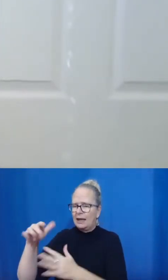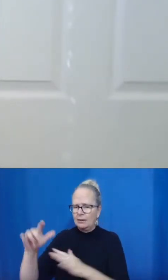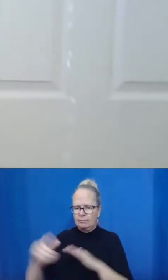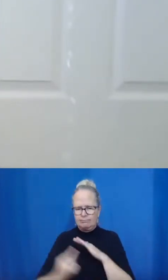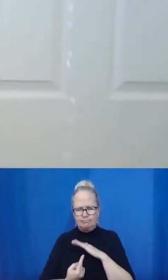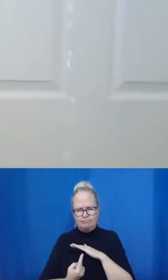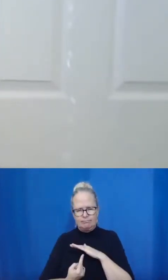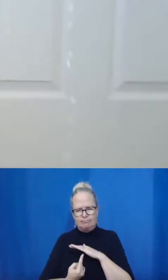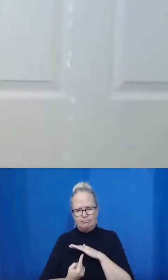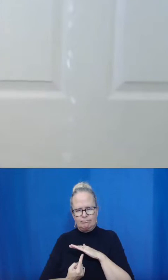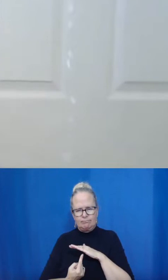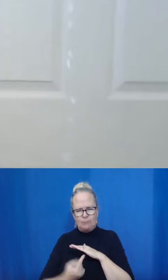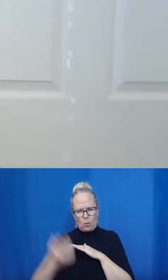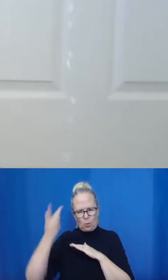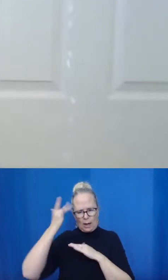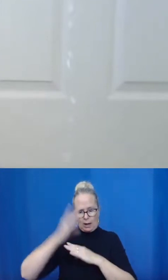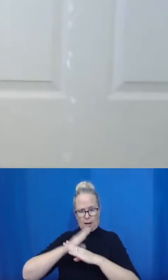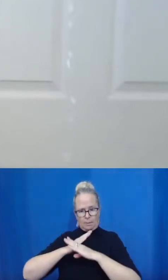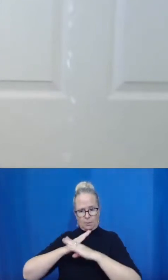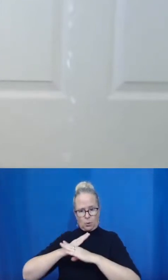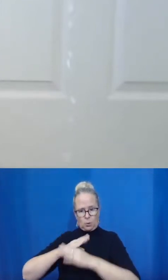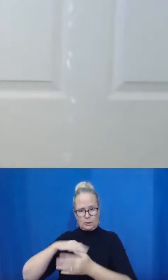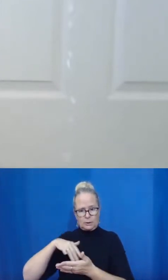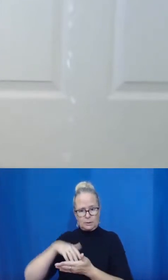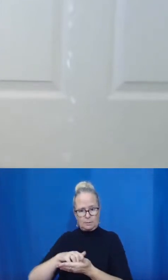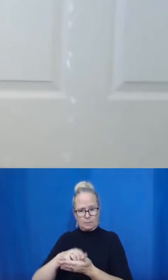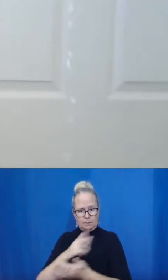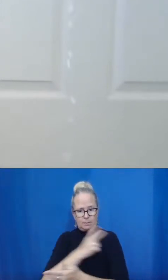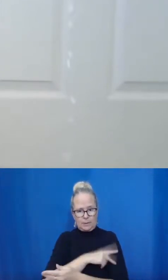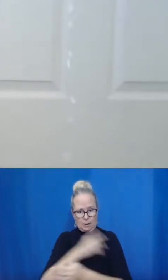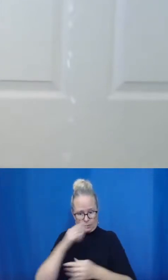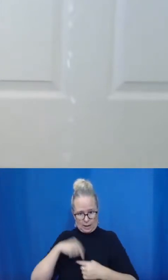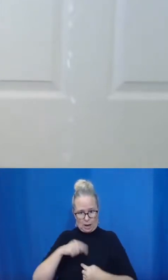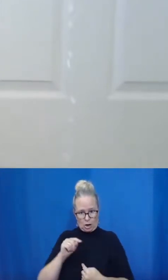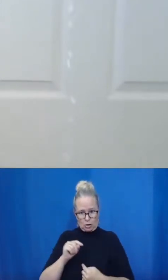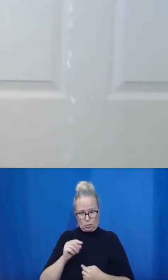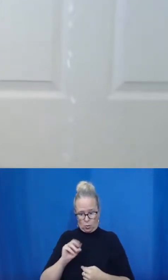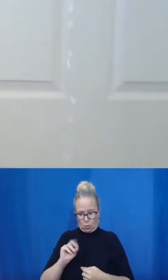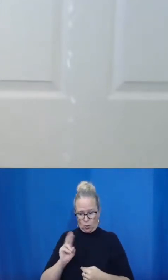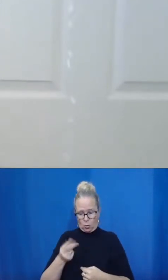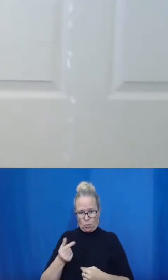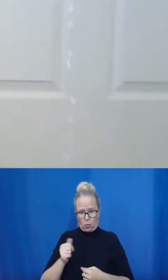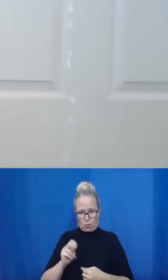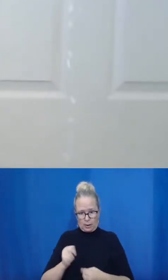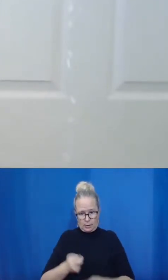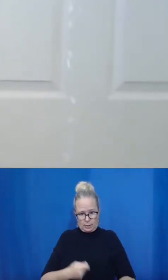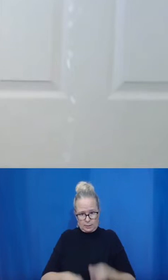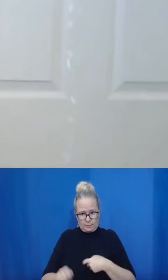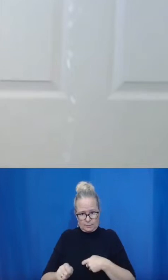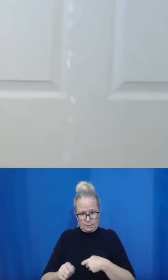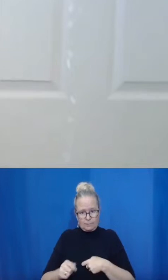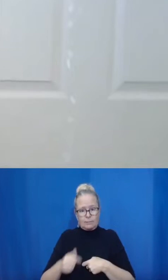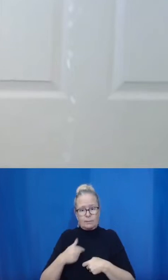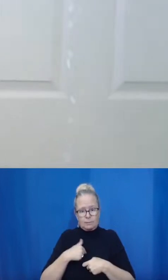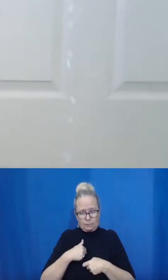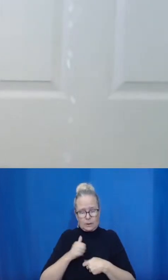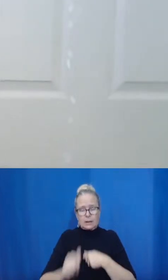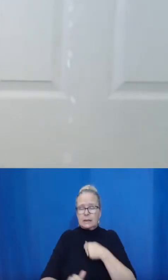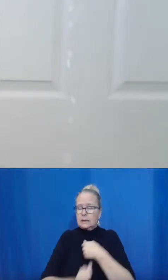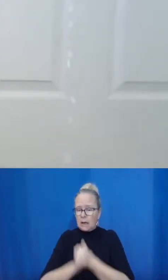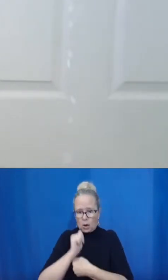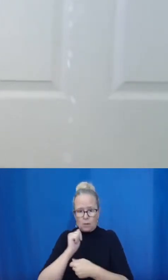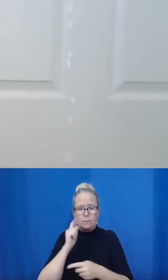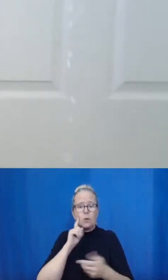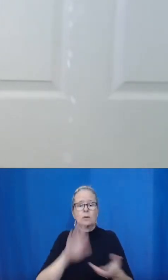that risk. And, with the advent of vaccines and with vaccination came out,